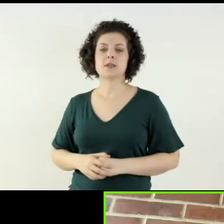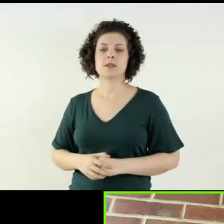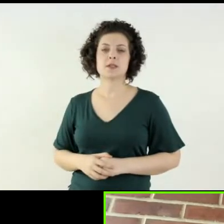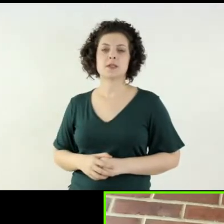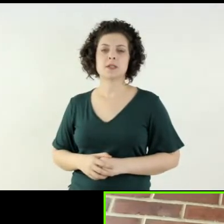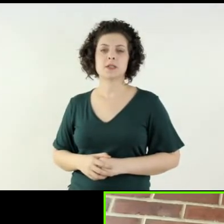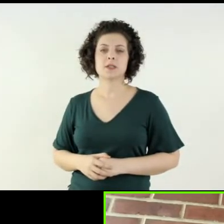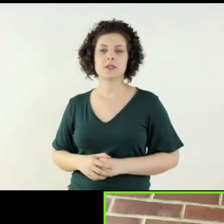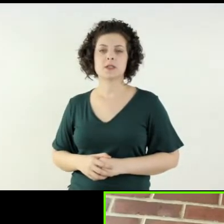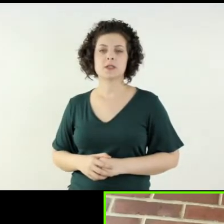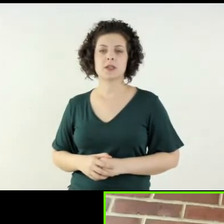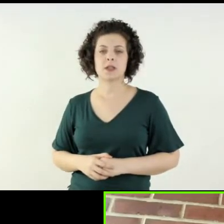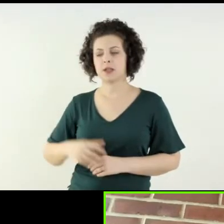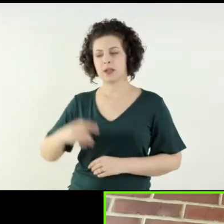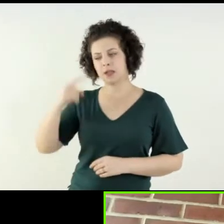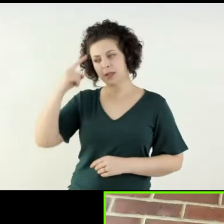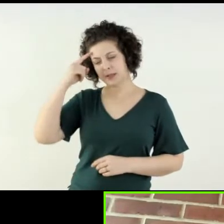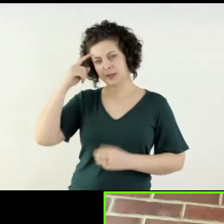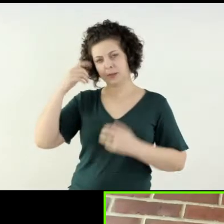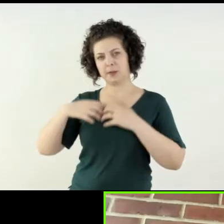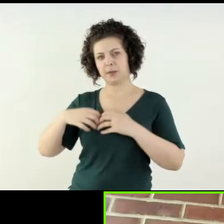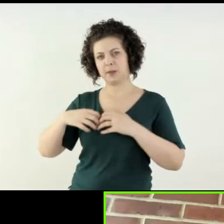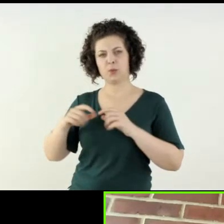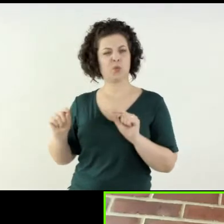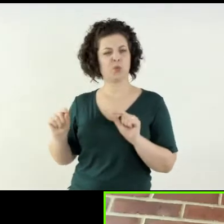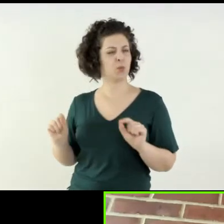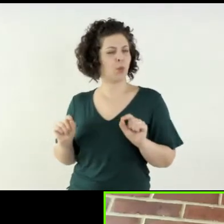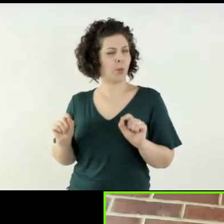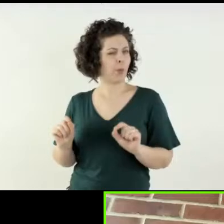is to inherit,